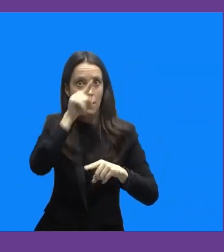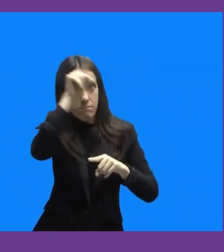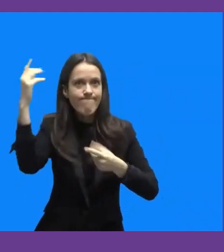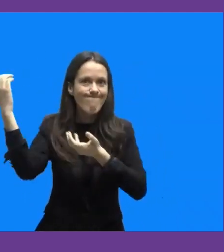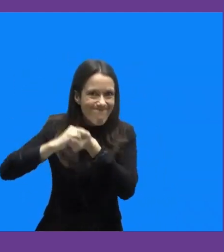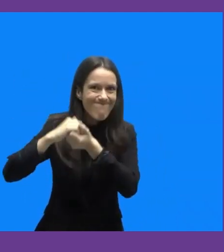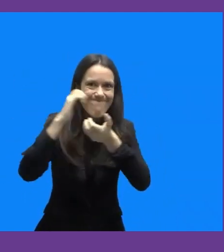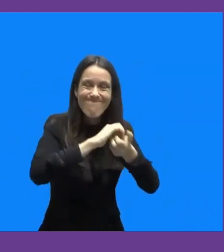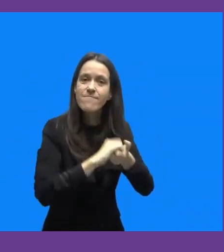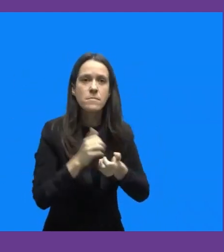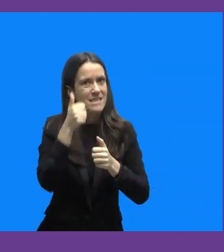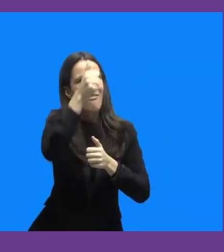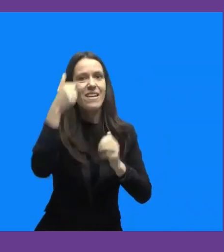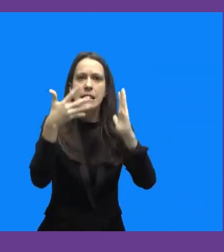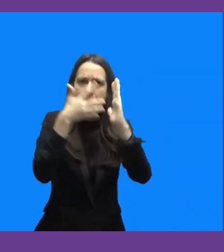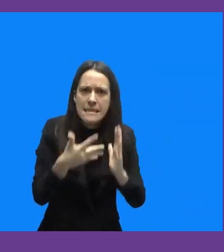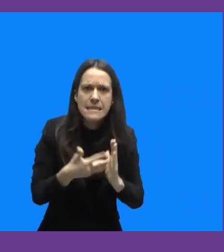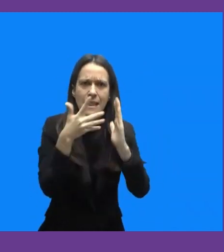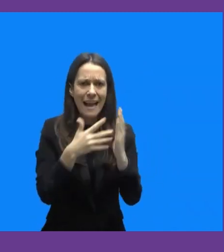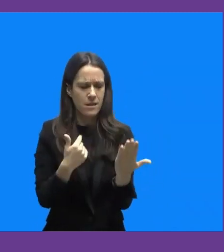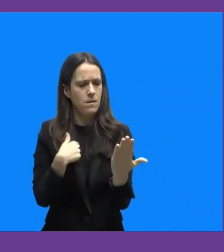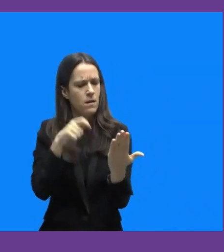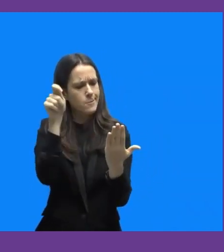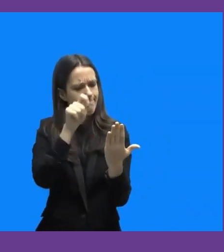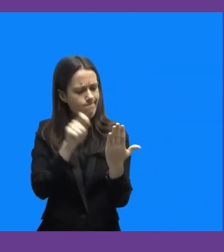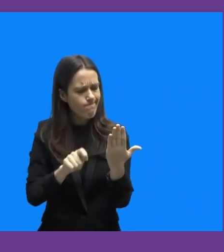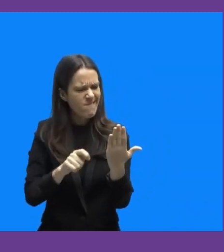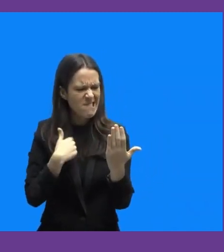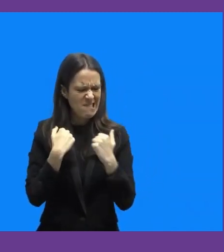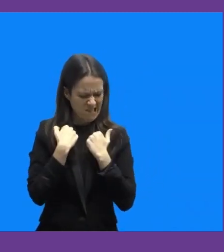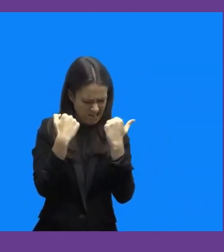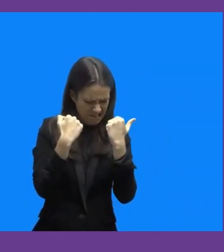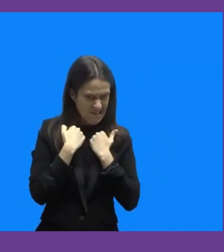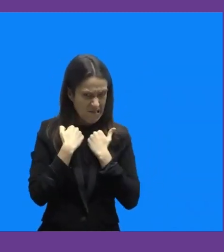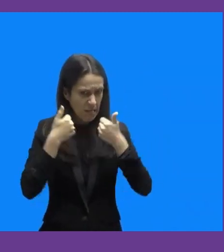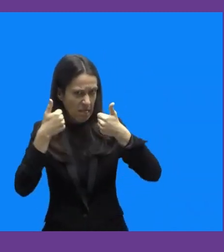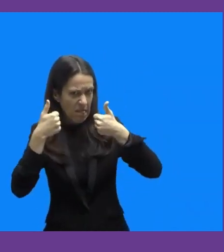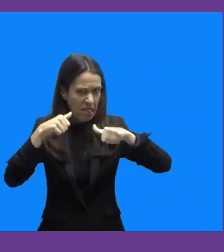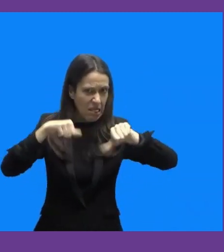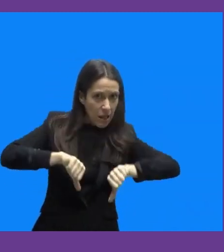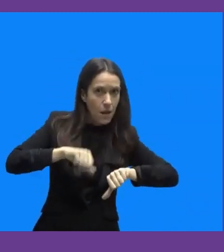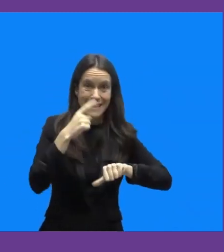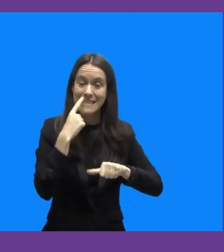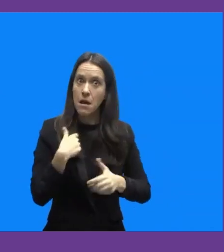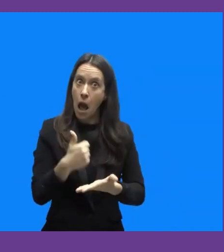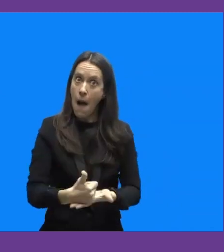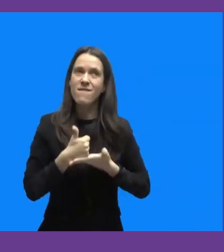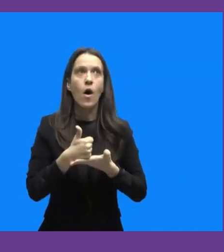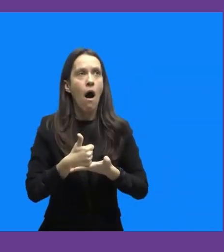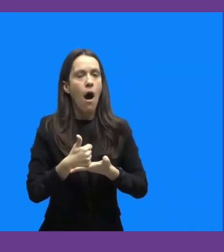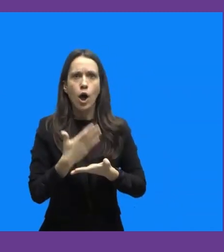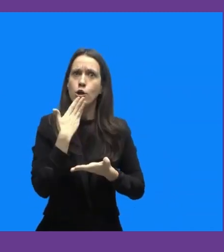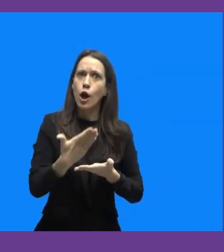us to test and to realize if it actually was something that was helpful and that was